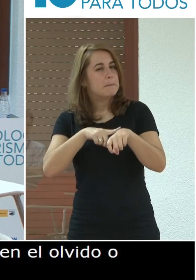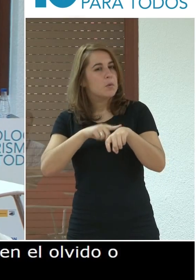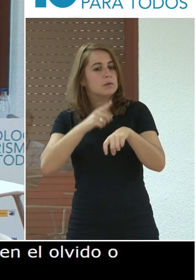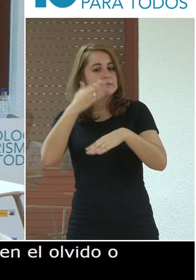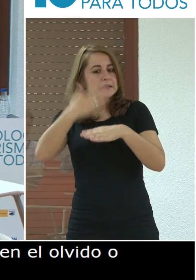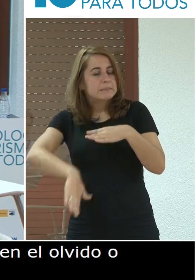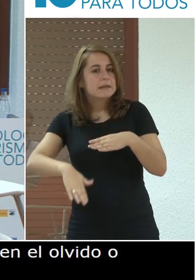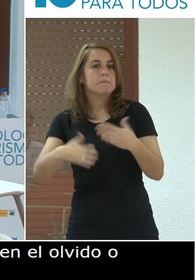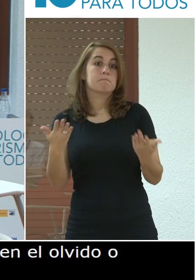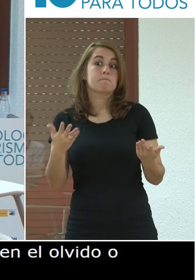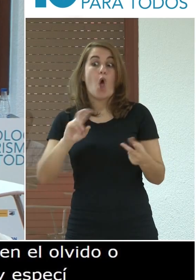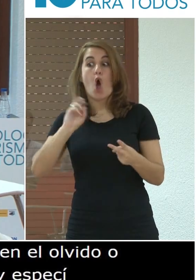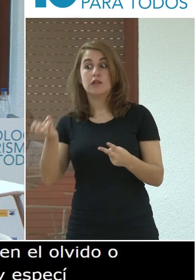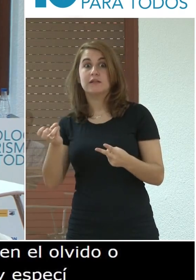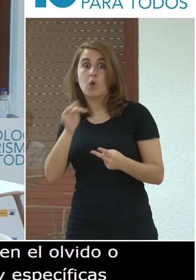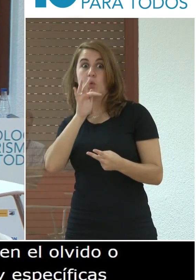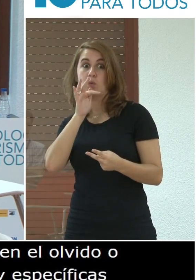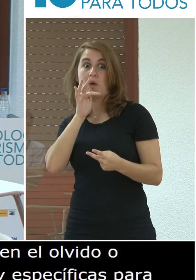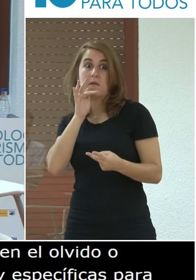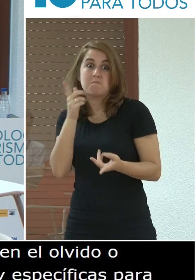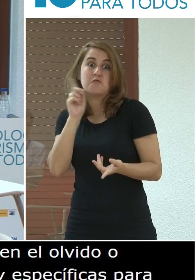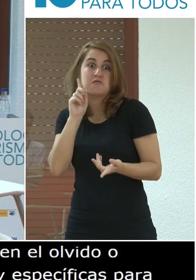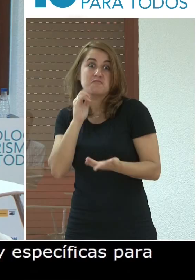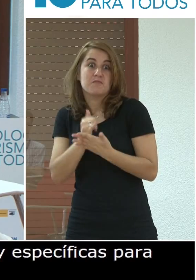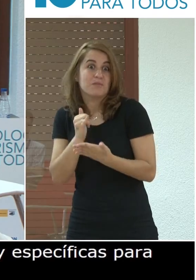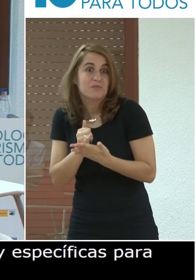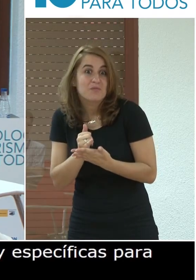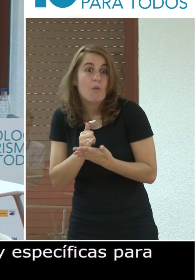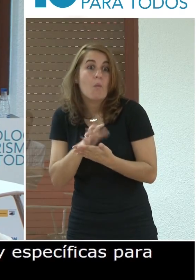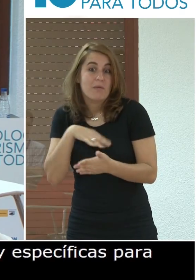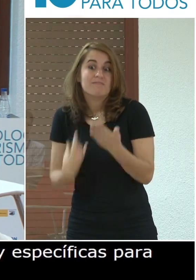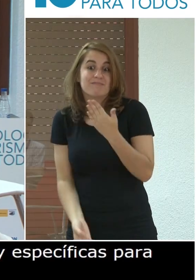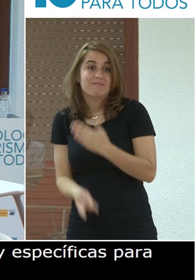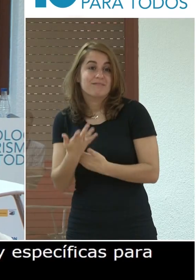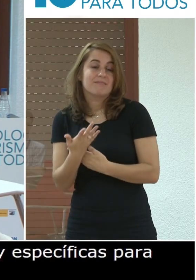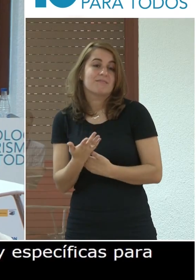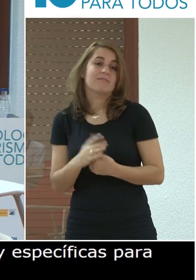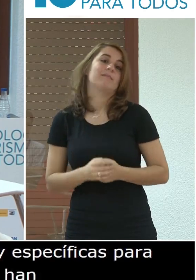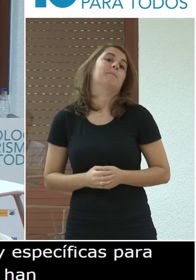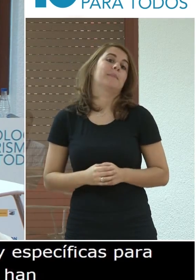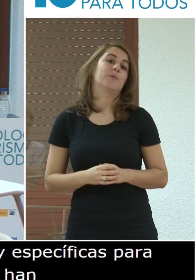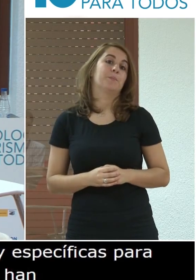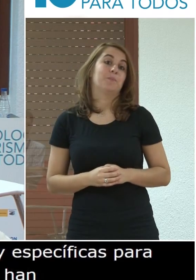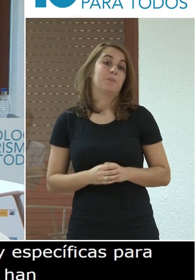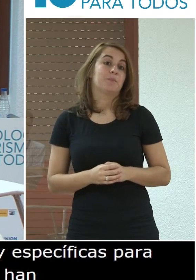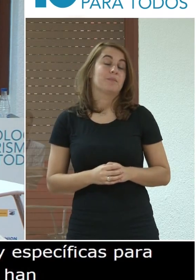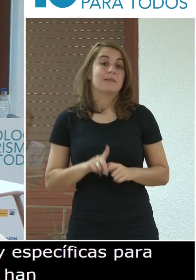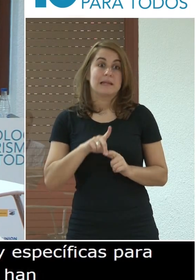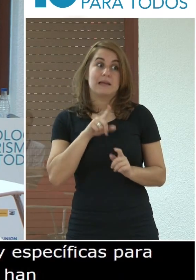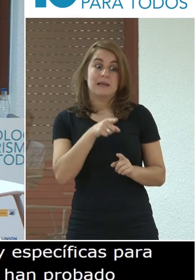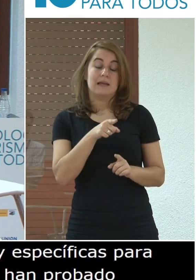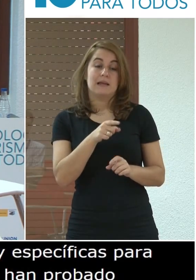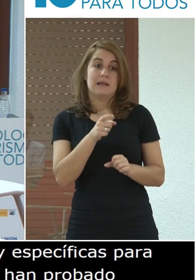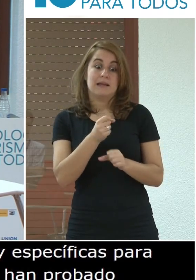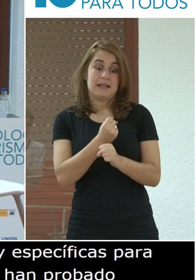for specific situations. And this technology, which still hasn't been tested yet, but this